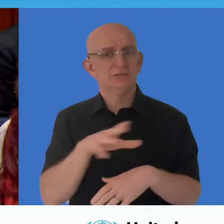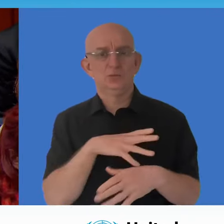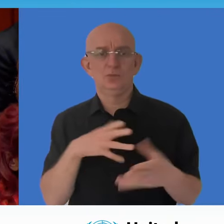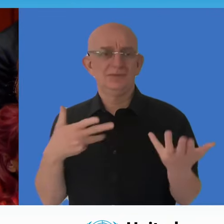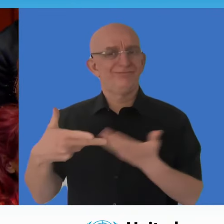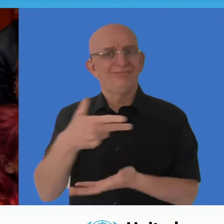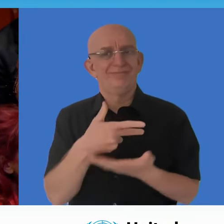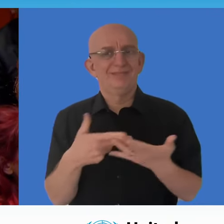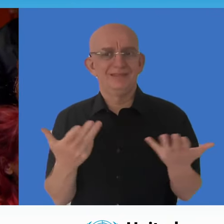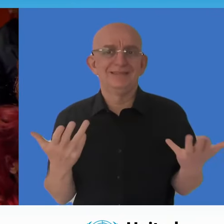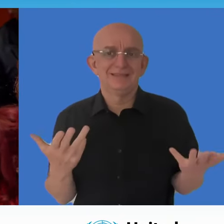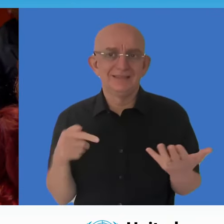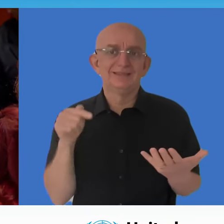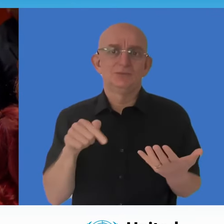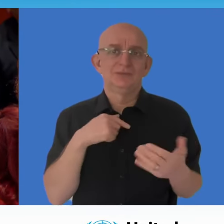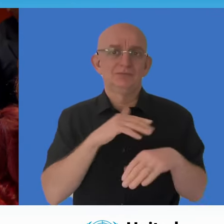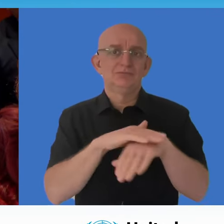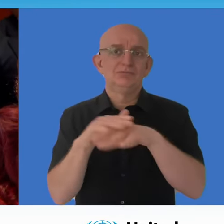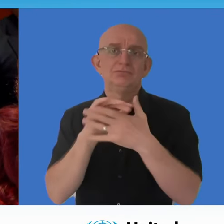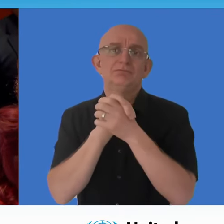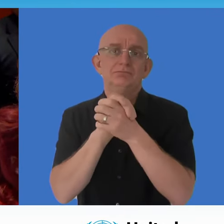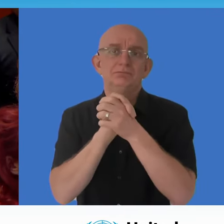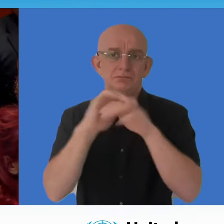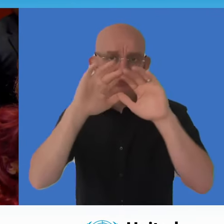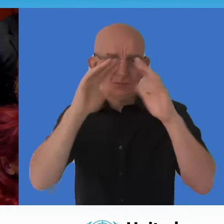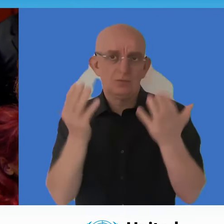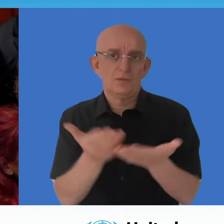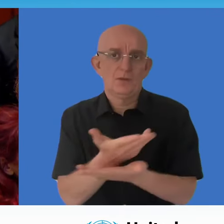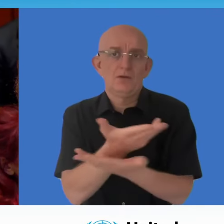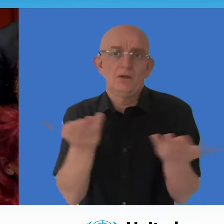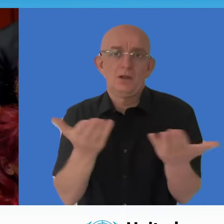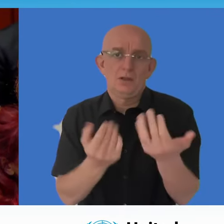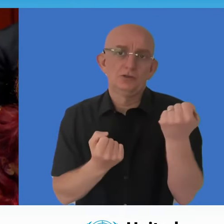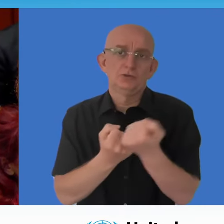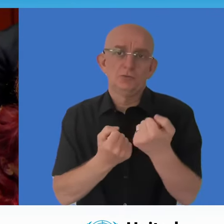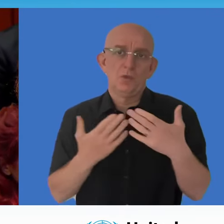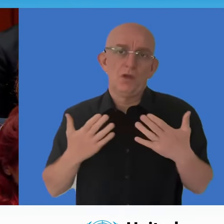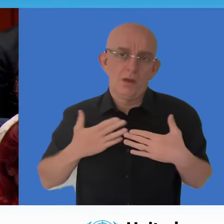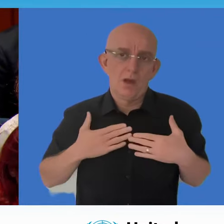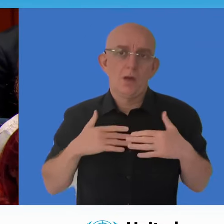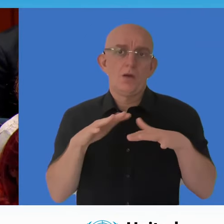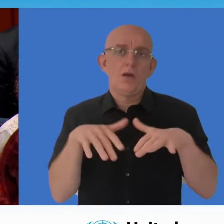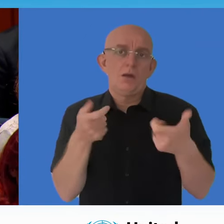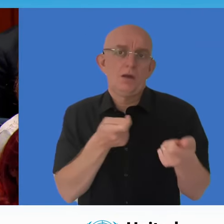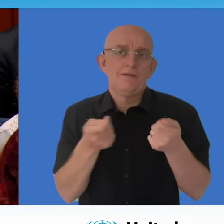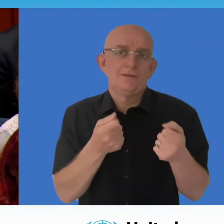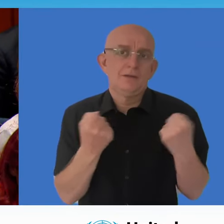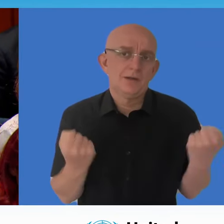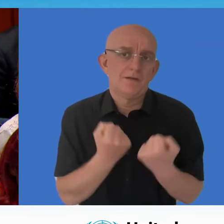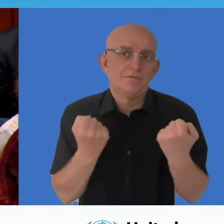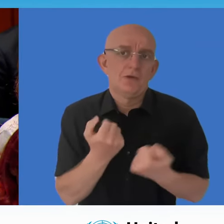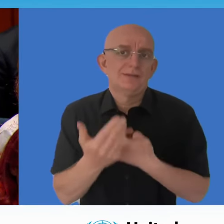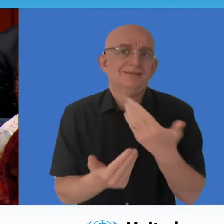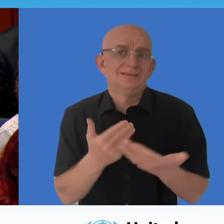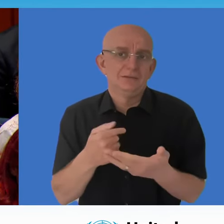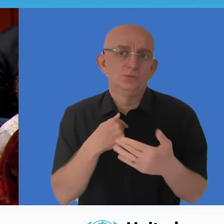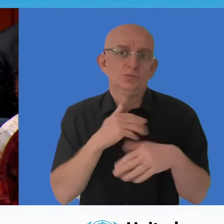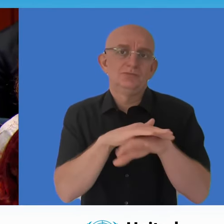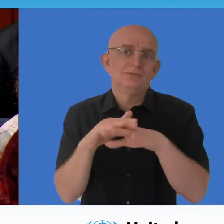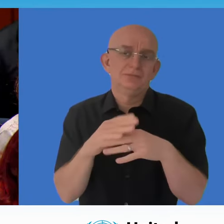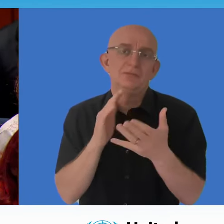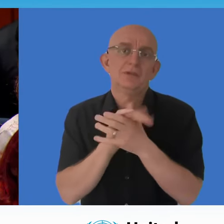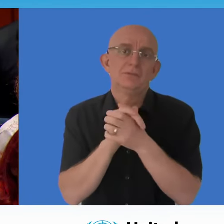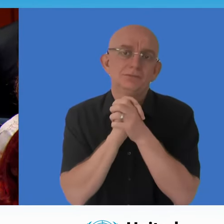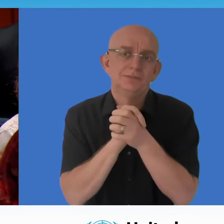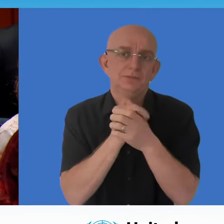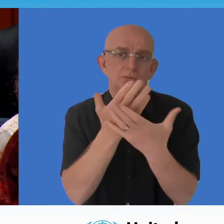to support the government's efforts. We call for support for education and development.